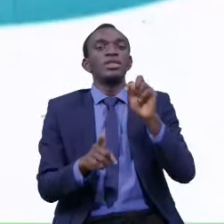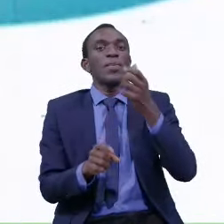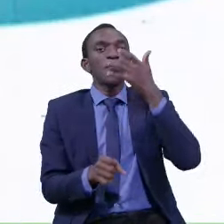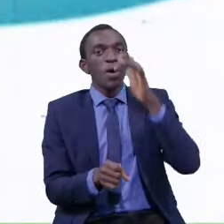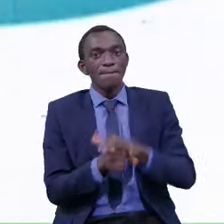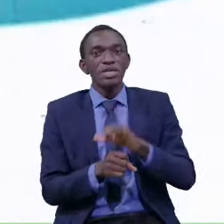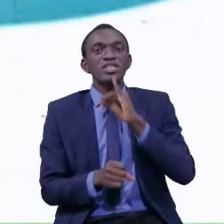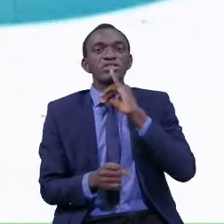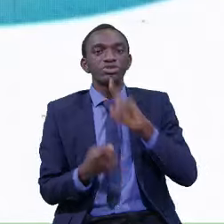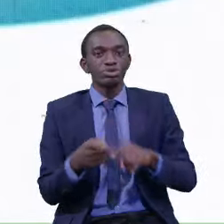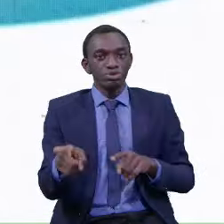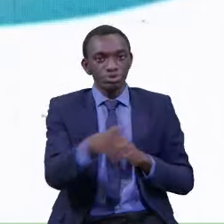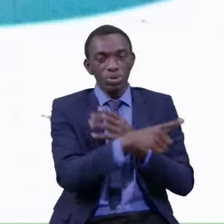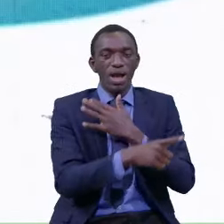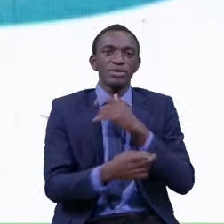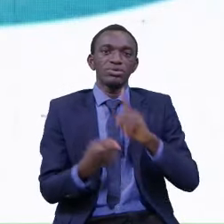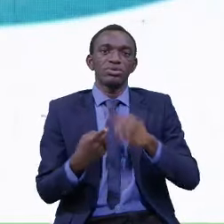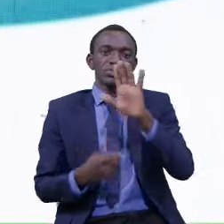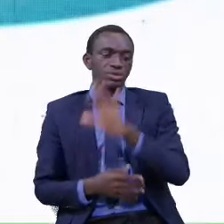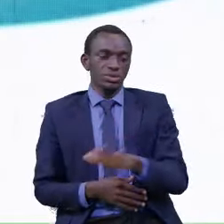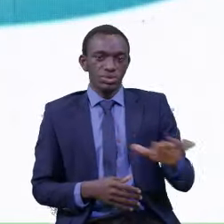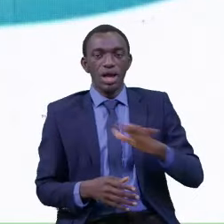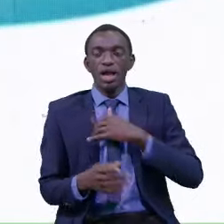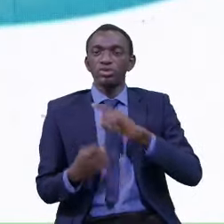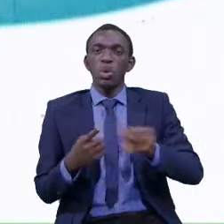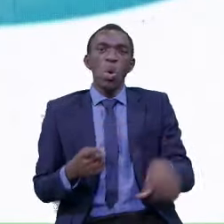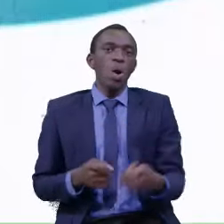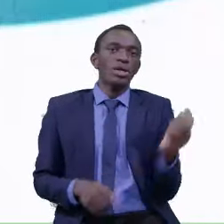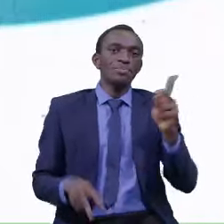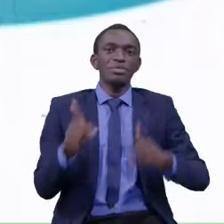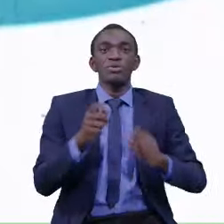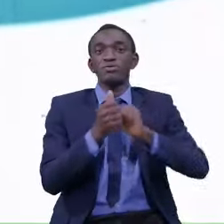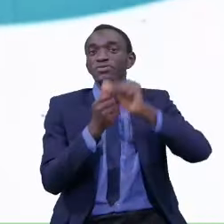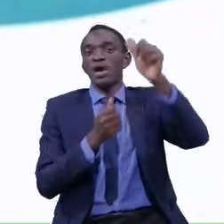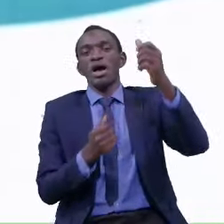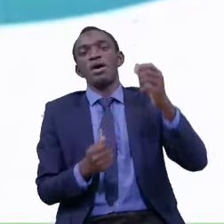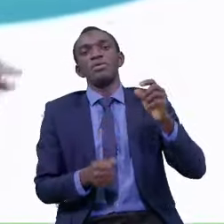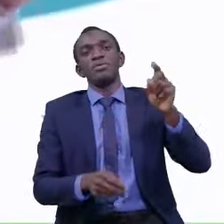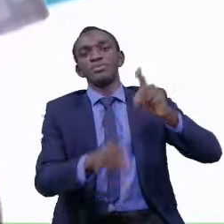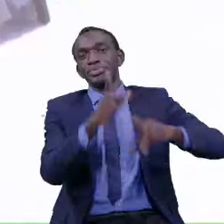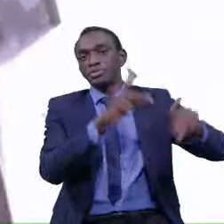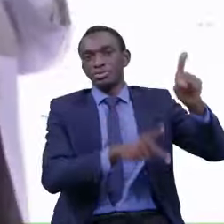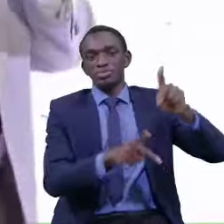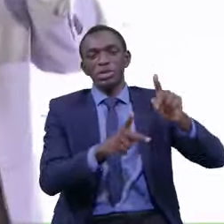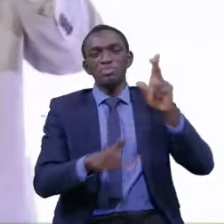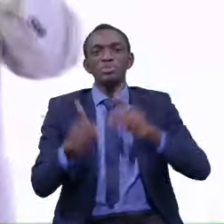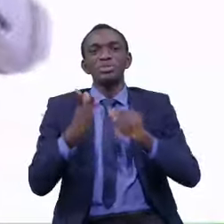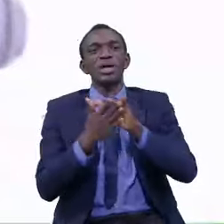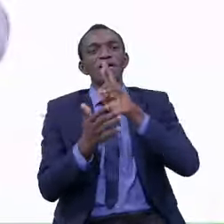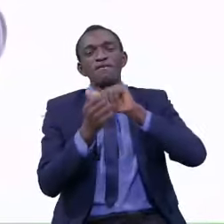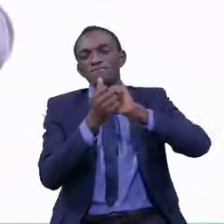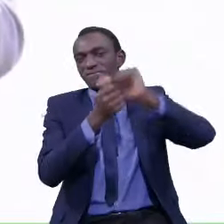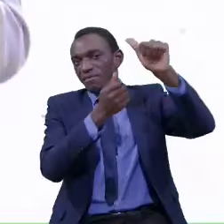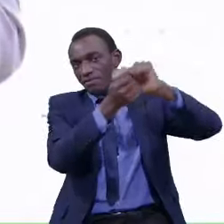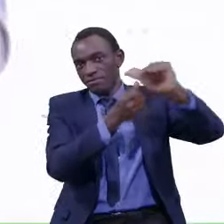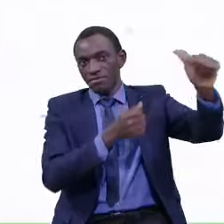all that are far off. What? What does that mean? To all that are far off. You know, you